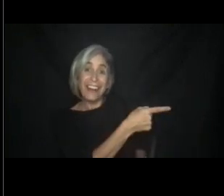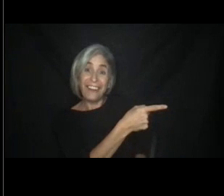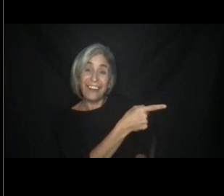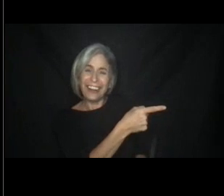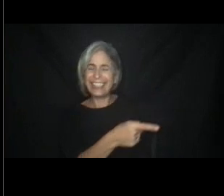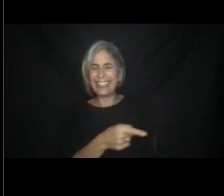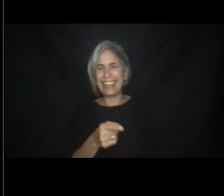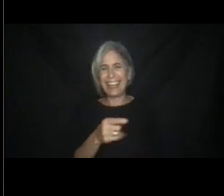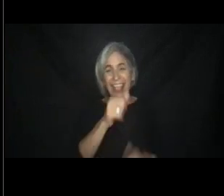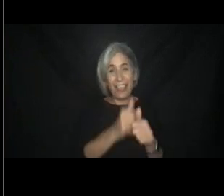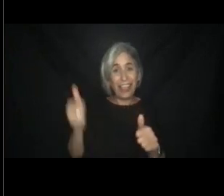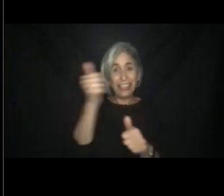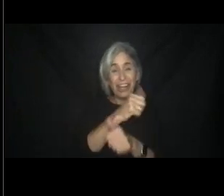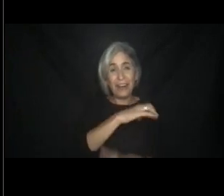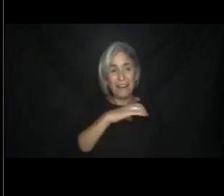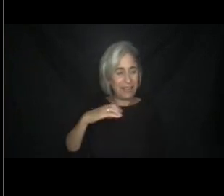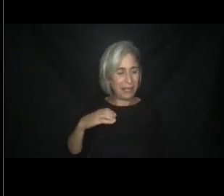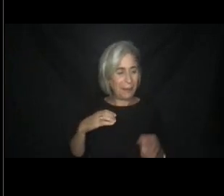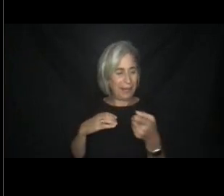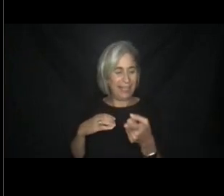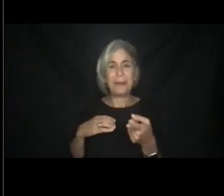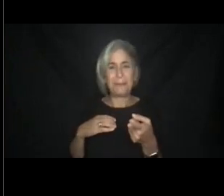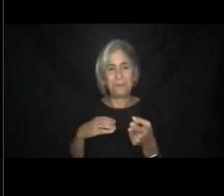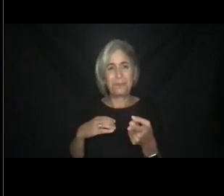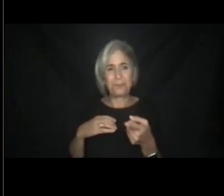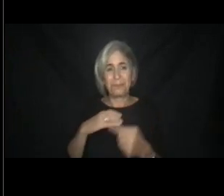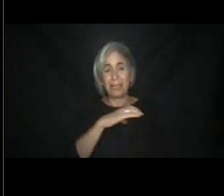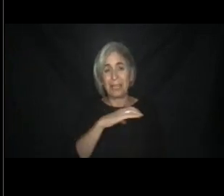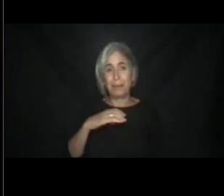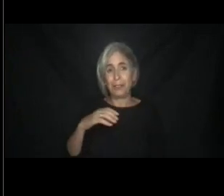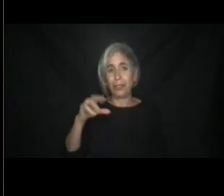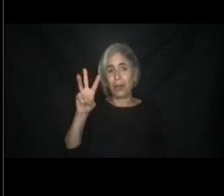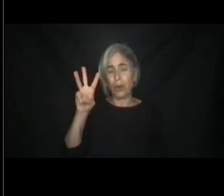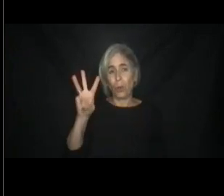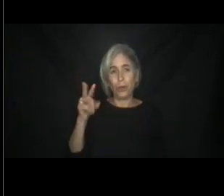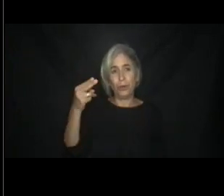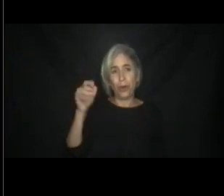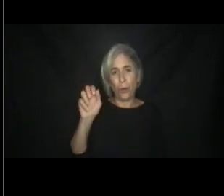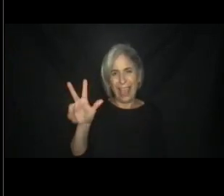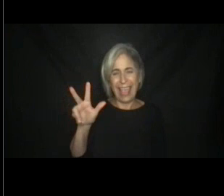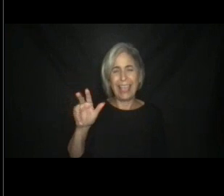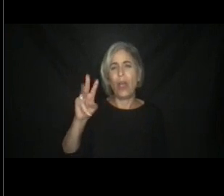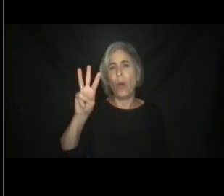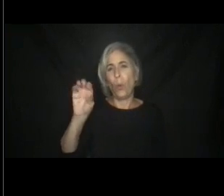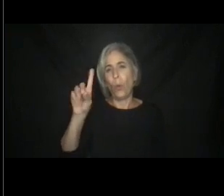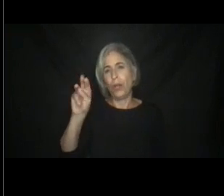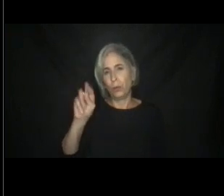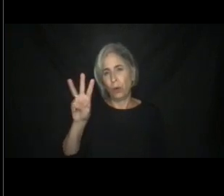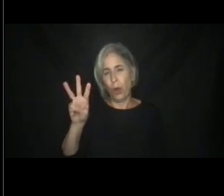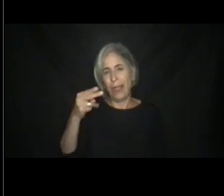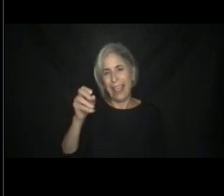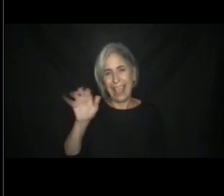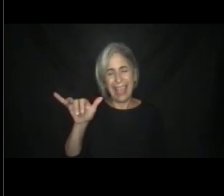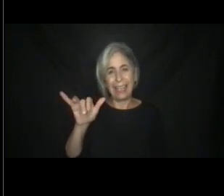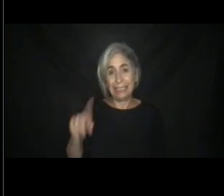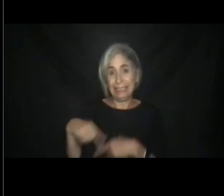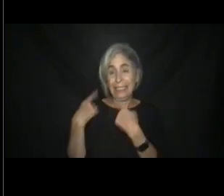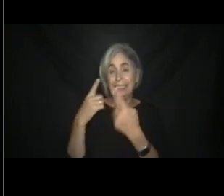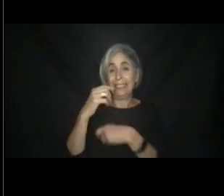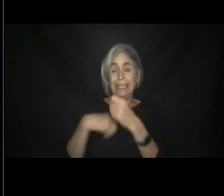And the chair of the committee, Commissioner Woodrow Hay, who was down here, yes, since